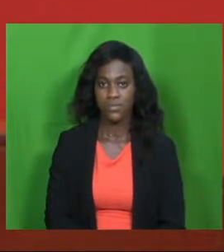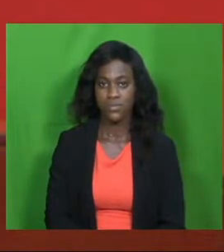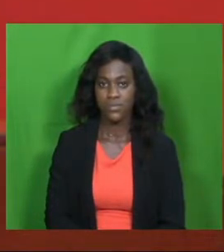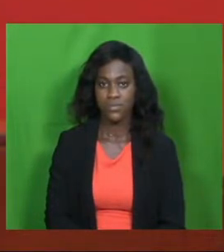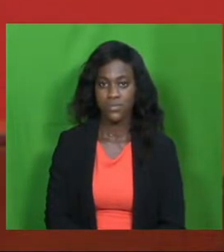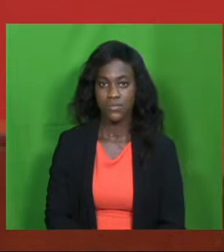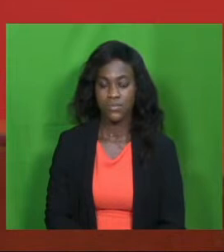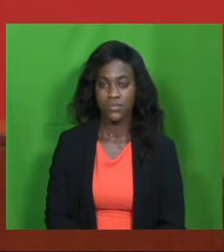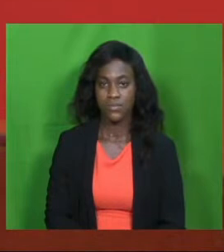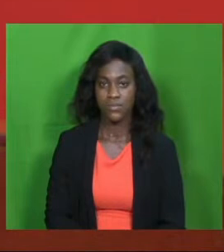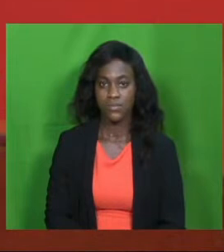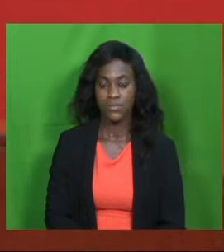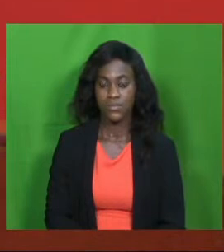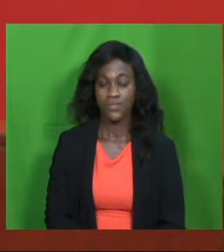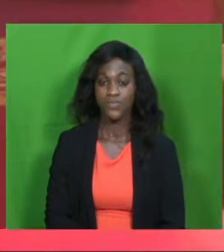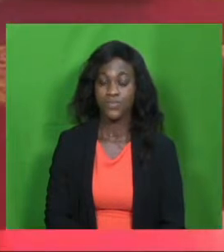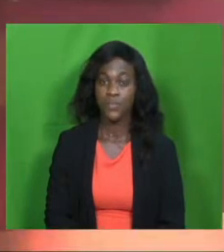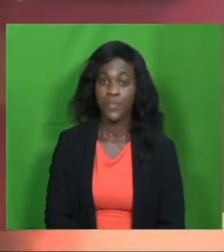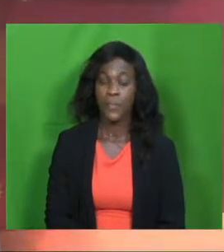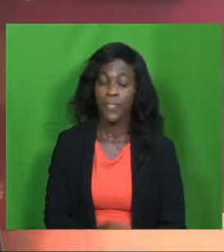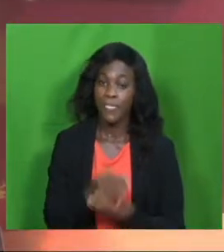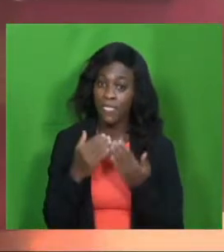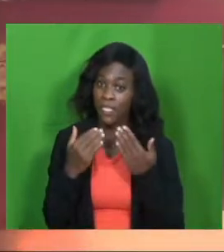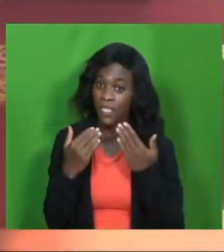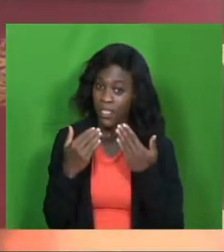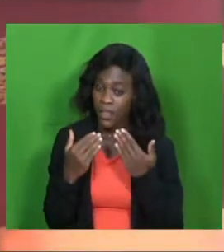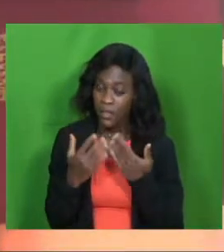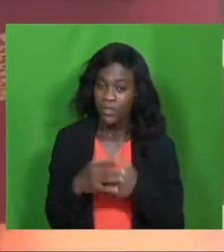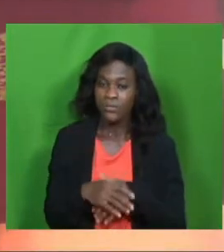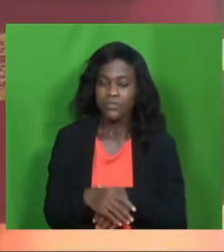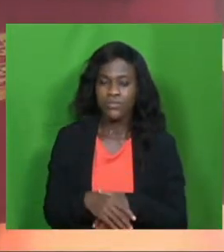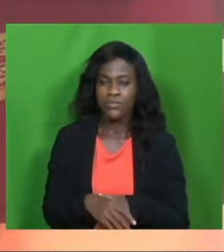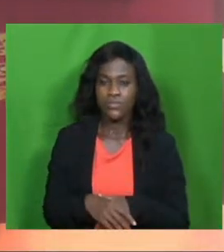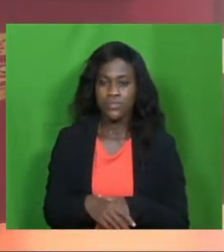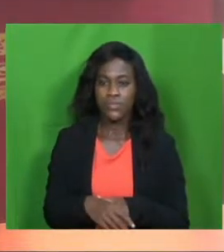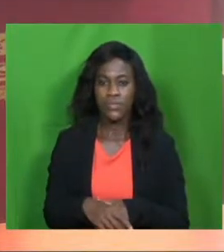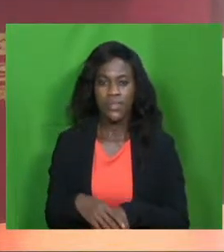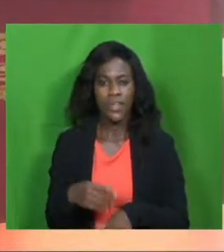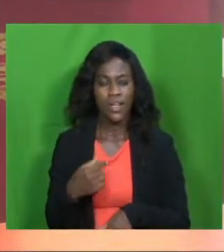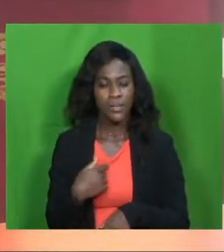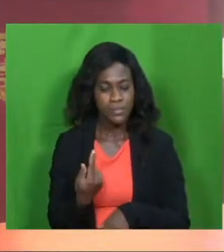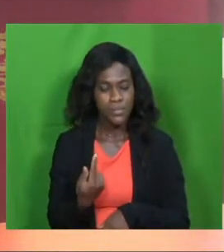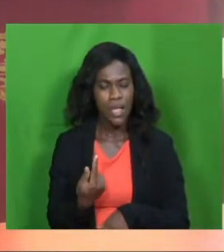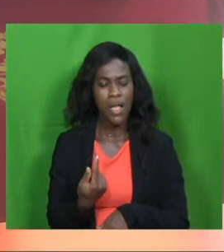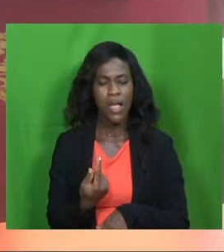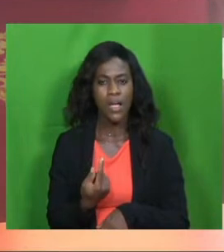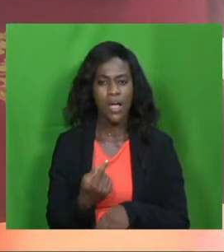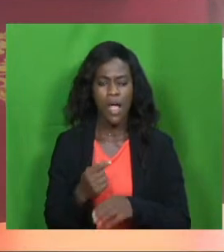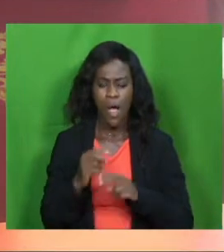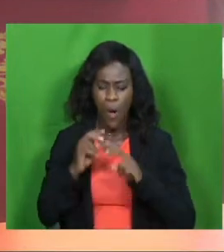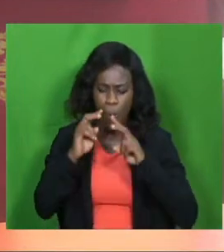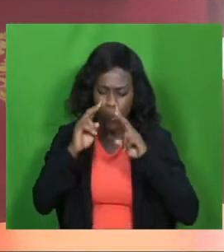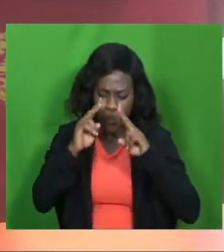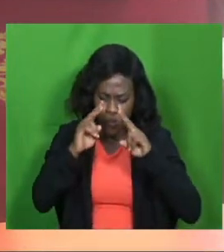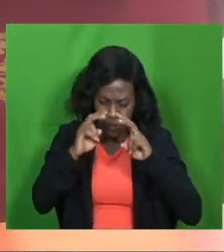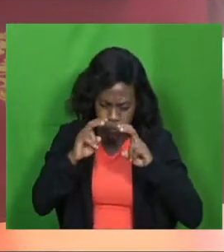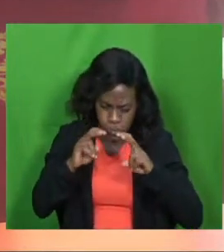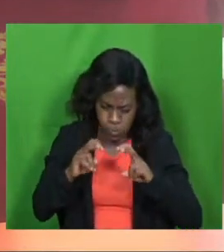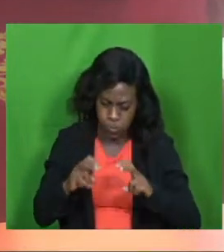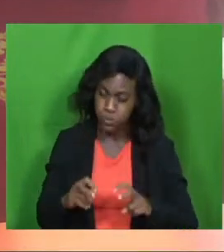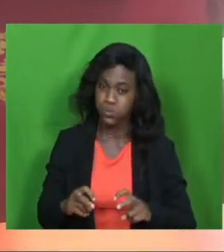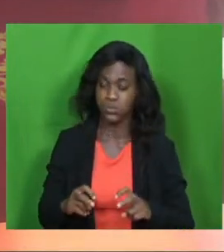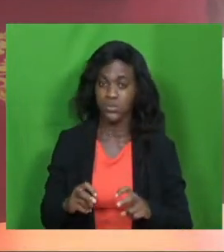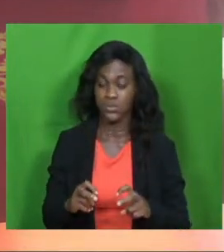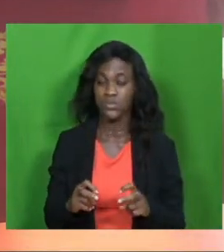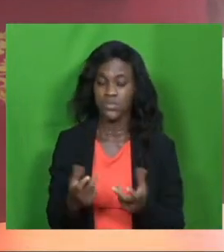Thank you, Mr. Speaker. Mr. Speaker, there was a very detailed assessment across the country of our